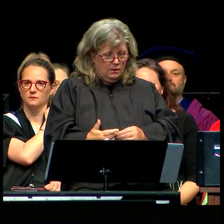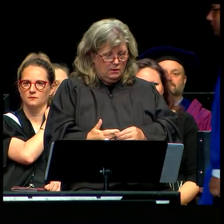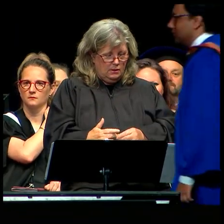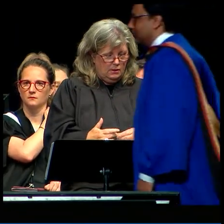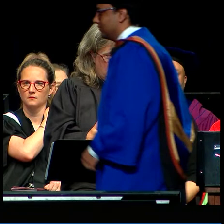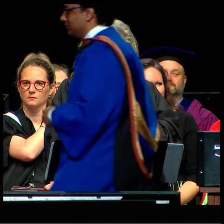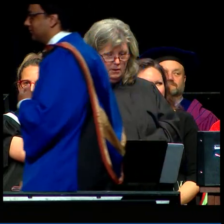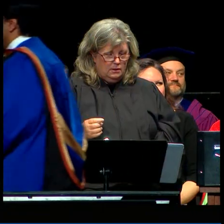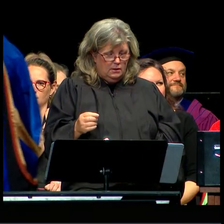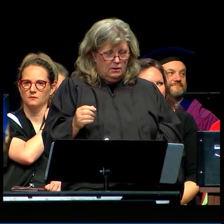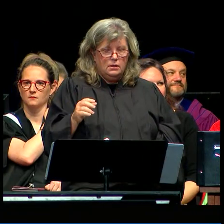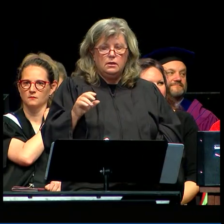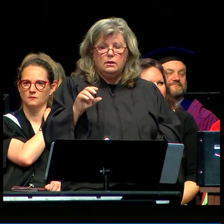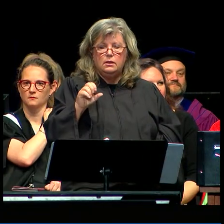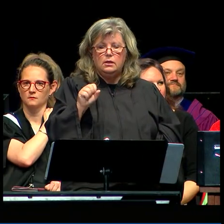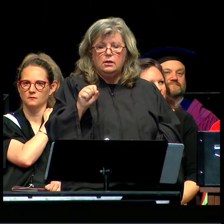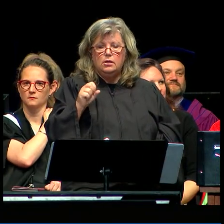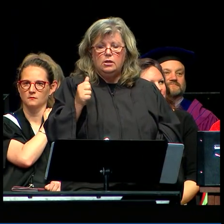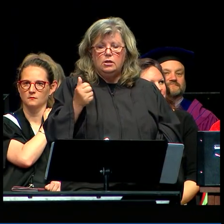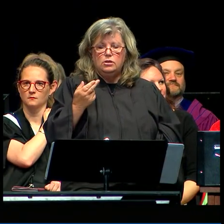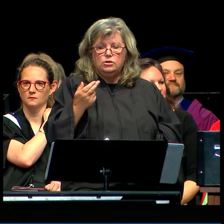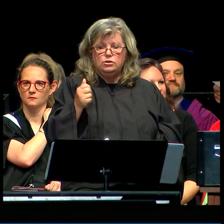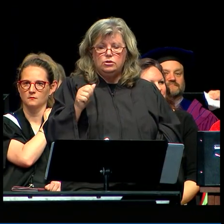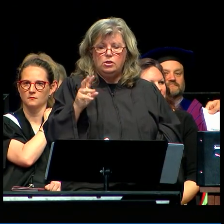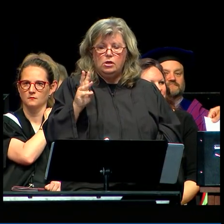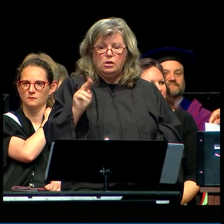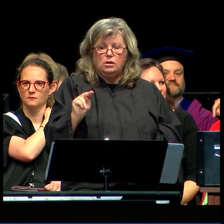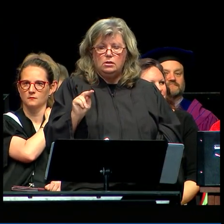Sean Faria with distinction.